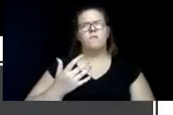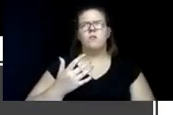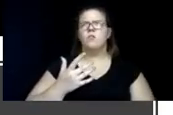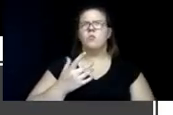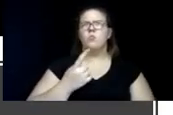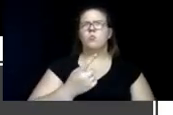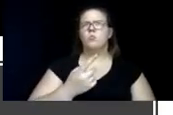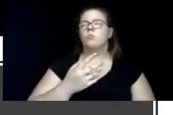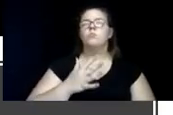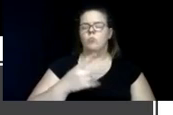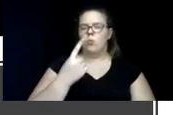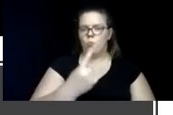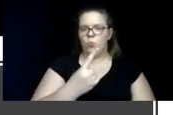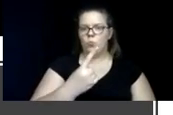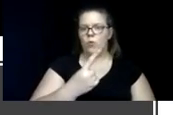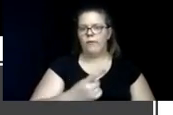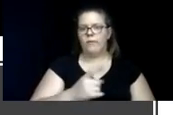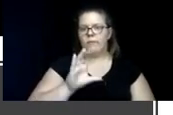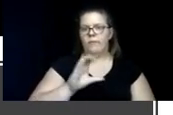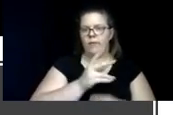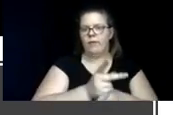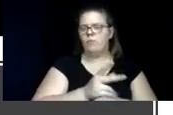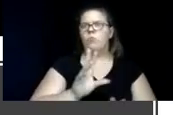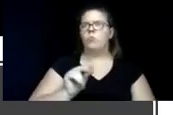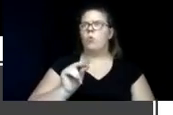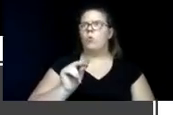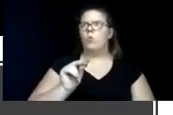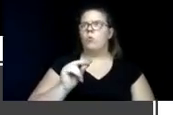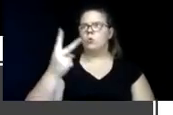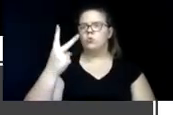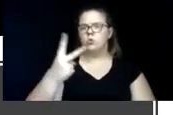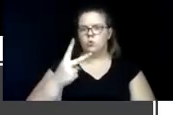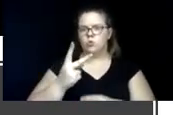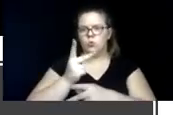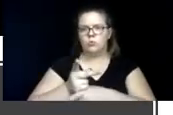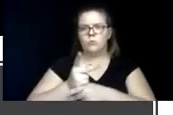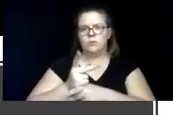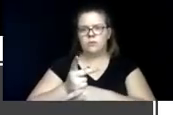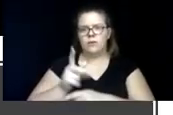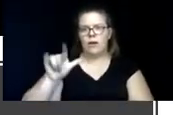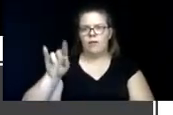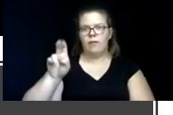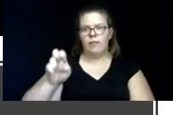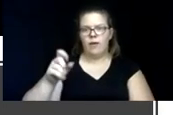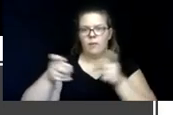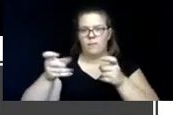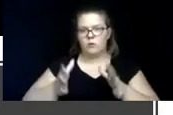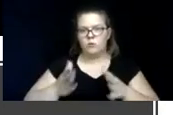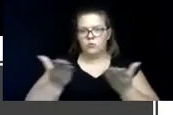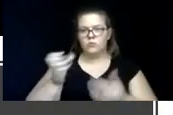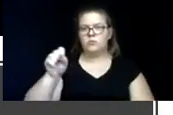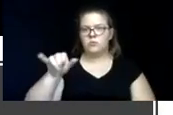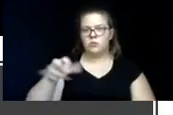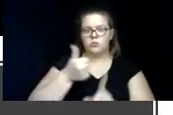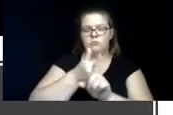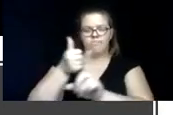one care line manager. No, I was right, 2. We have 2 care line managers here in Syracuse that are social workers. The